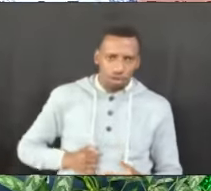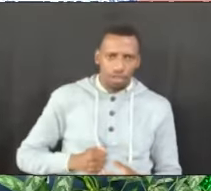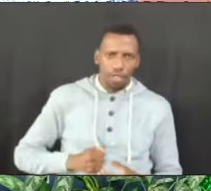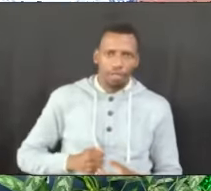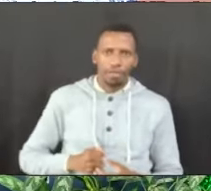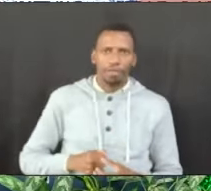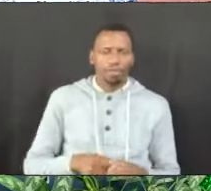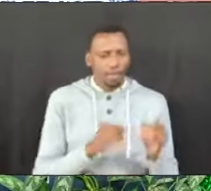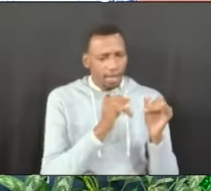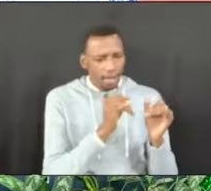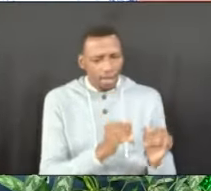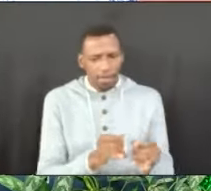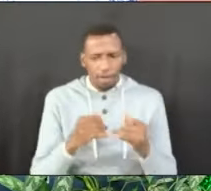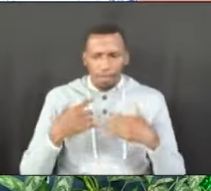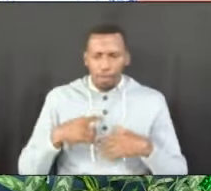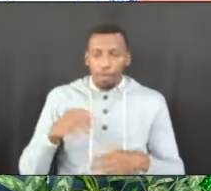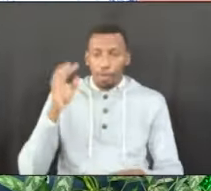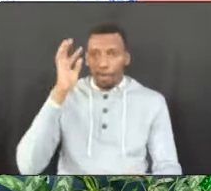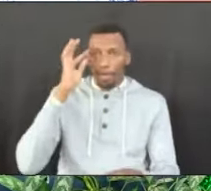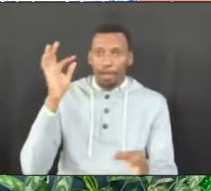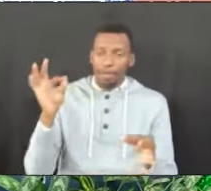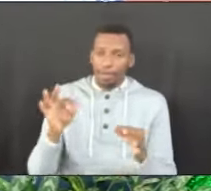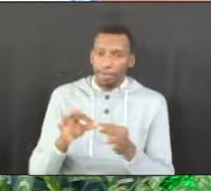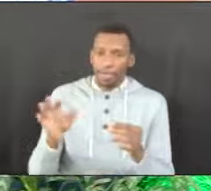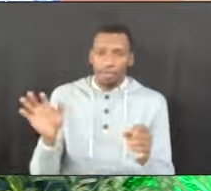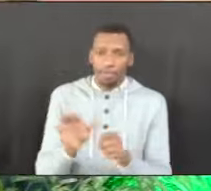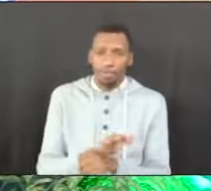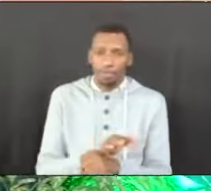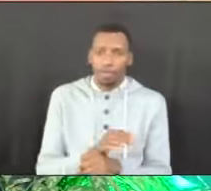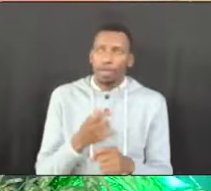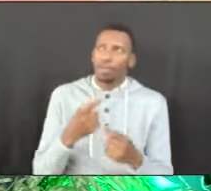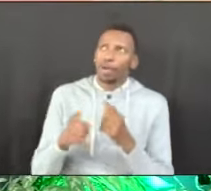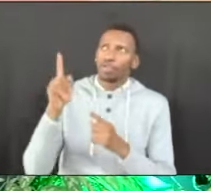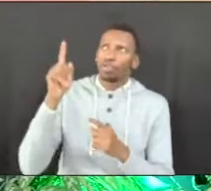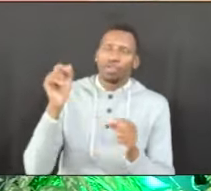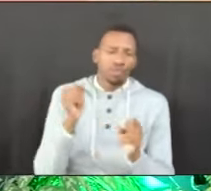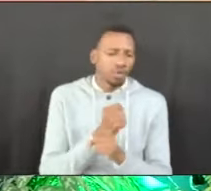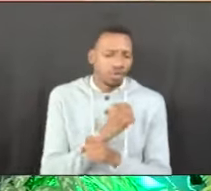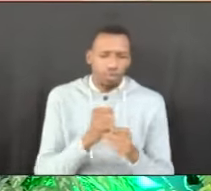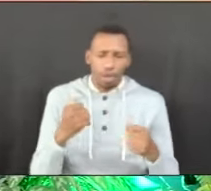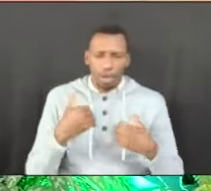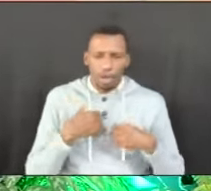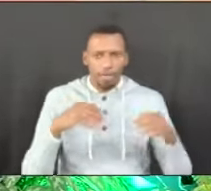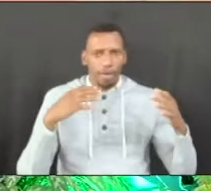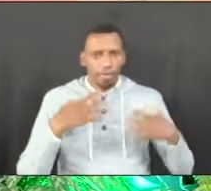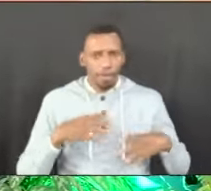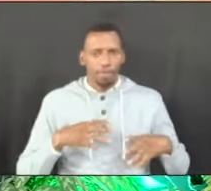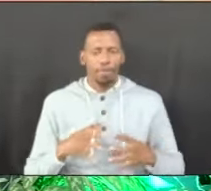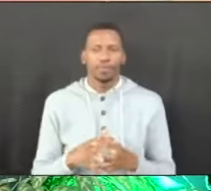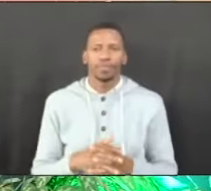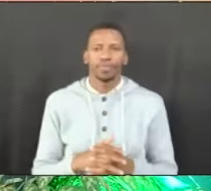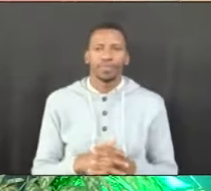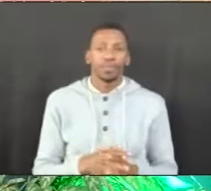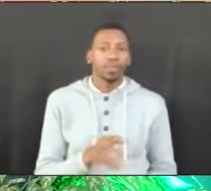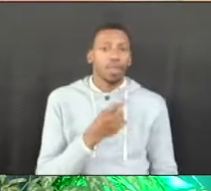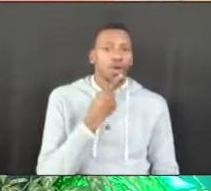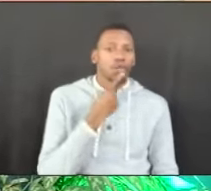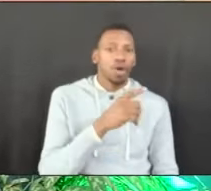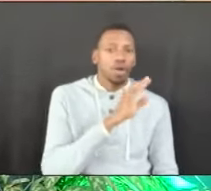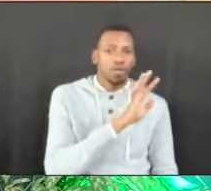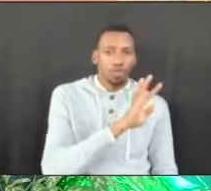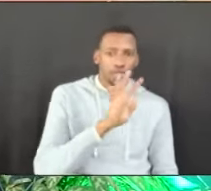faithful for you, but God, you cannot have a people. You can't. The 144,000